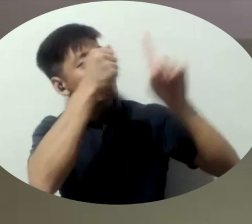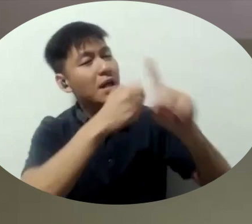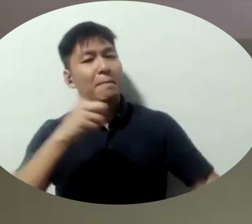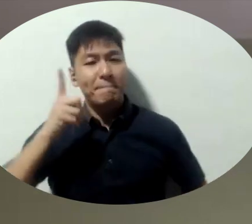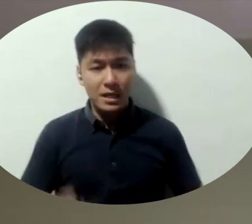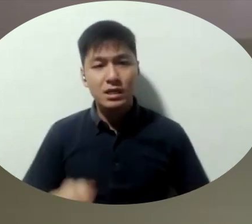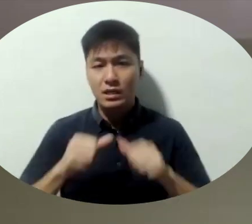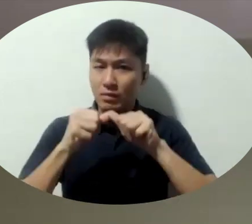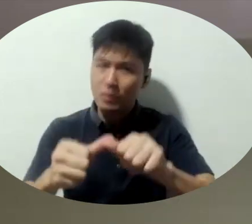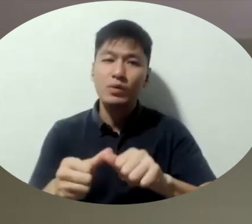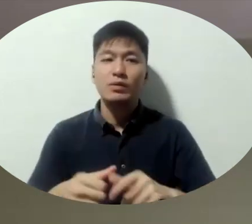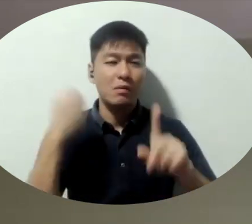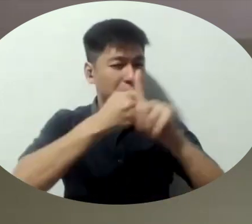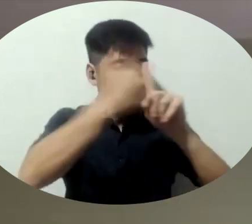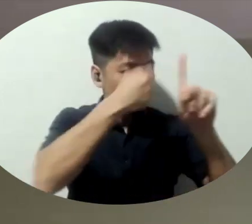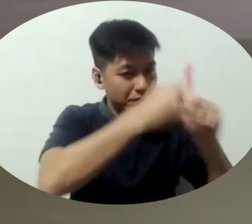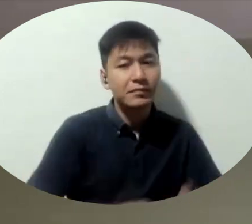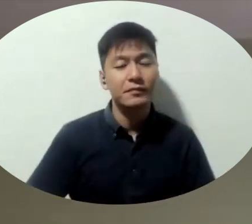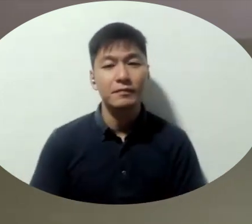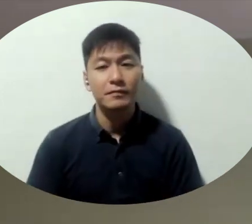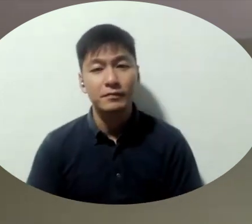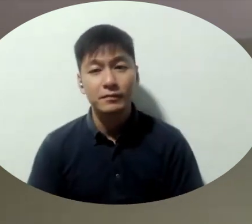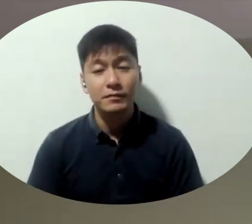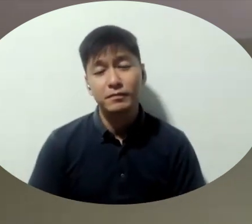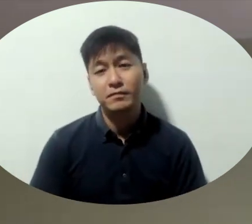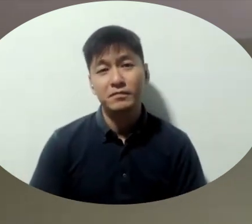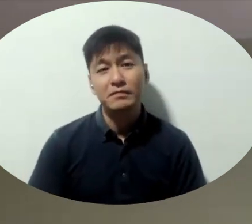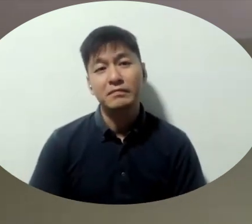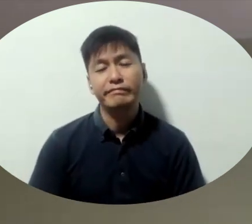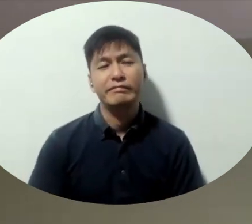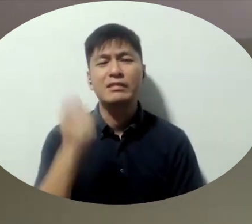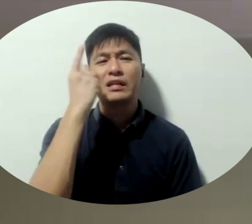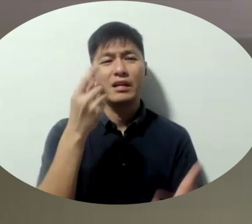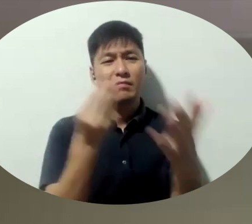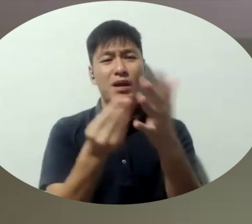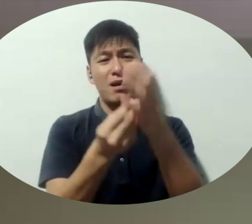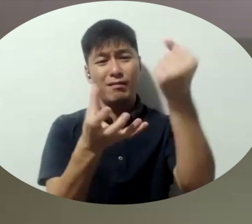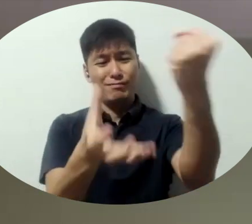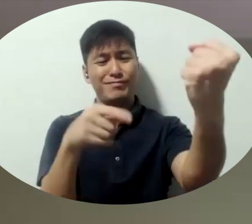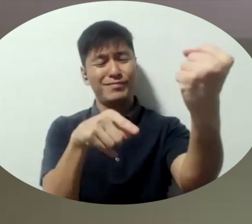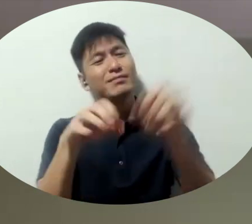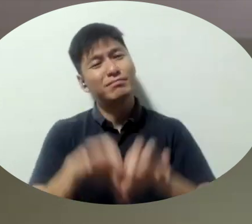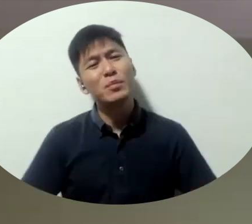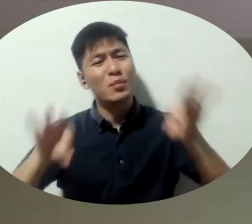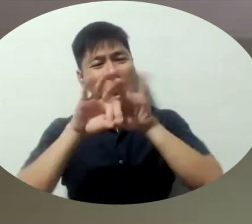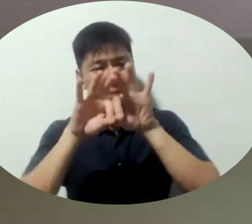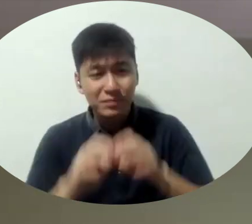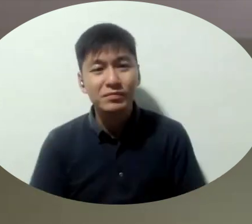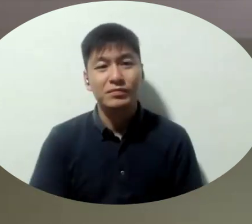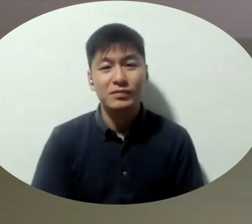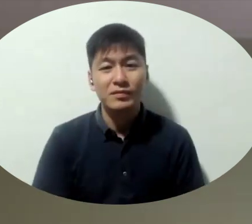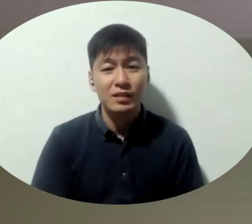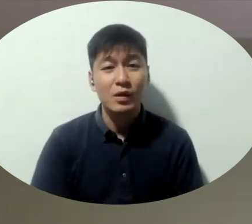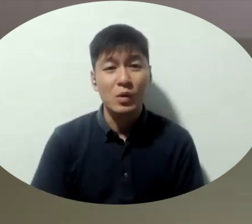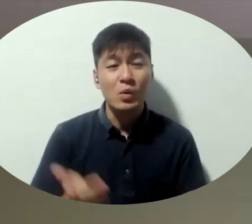that money does follow or actually propel action many times. And this is the reality in terms of training and knowledge. And it